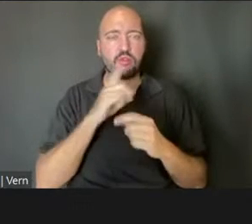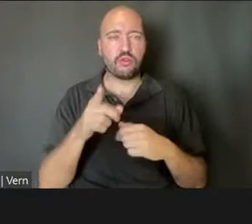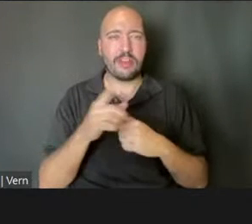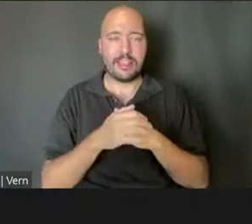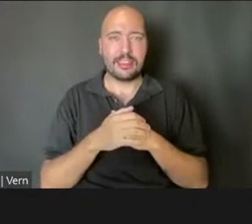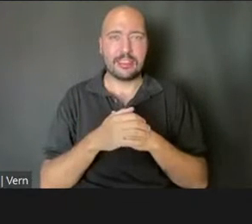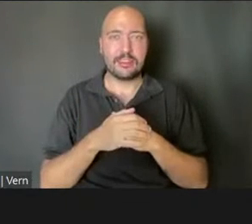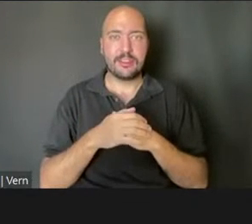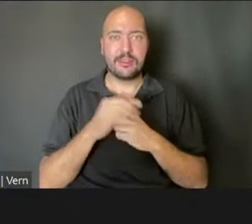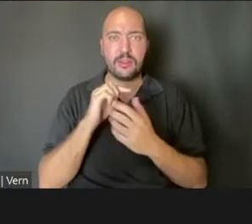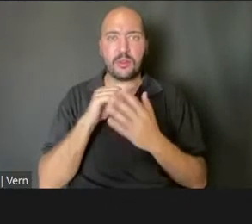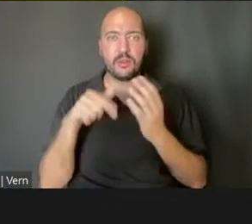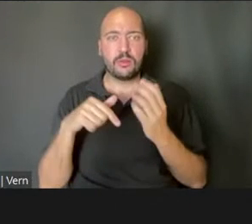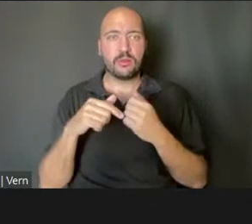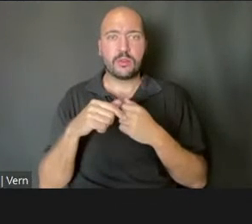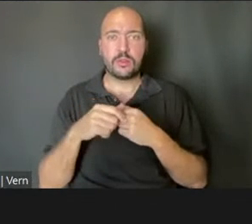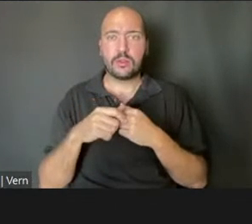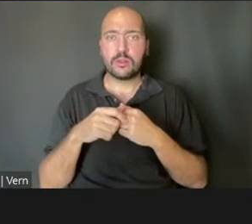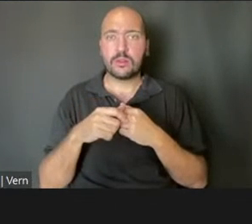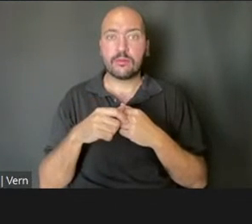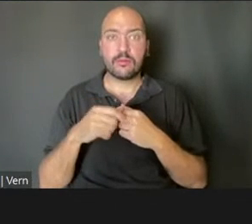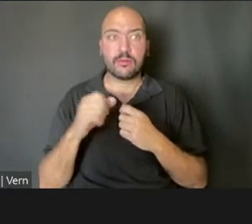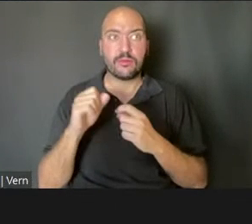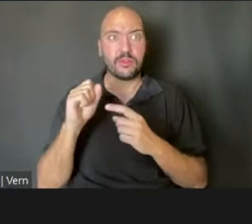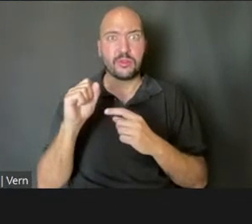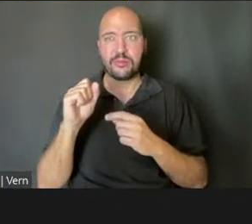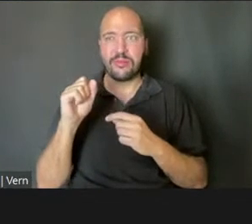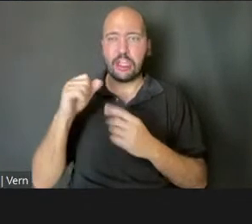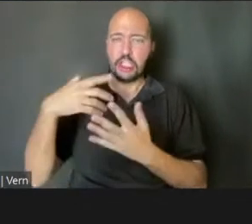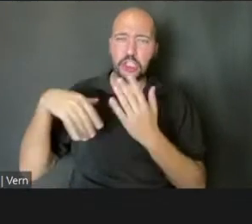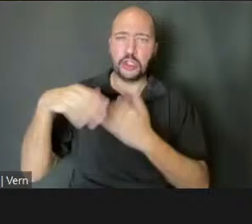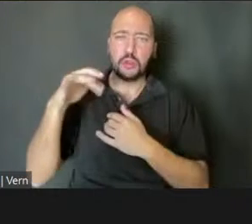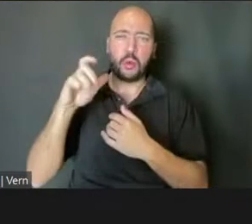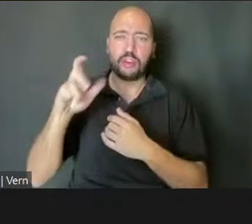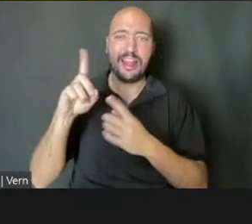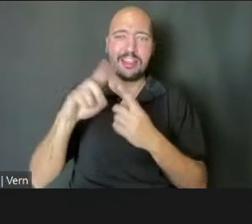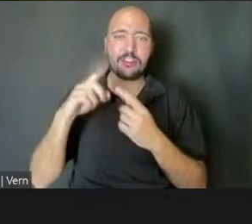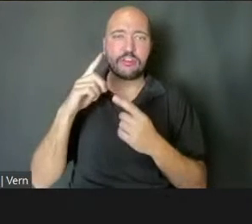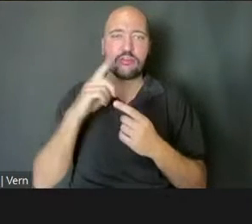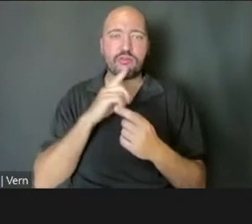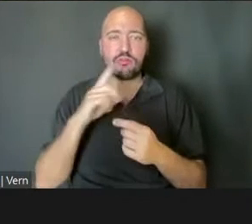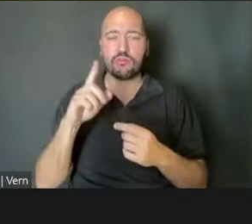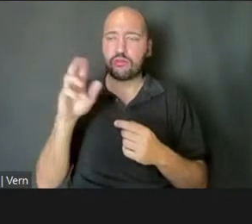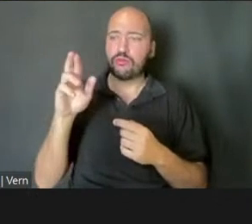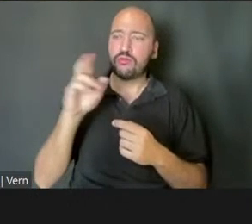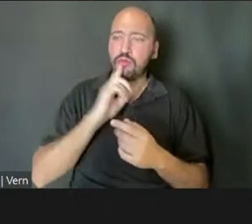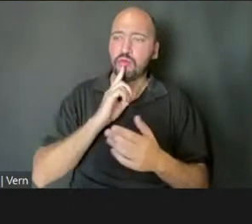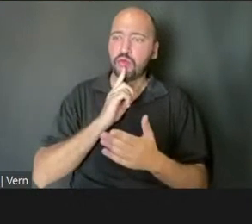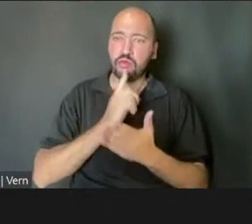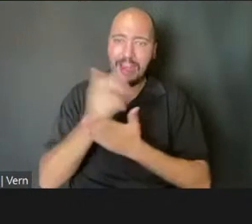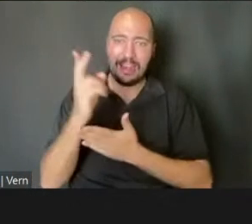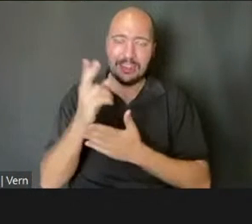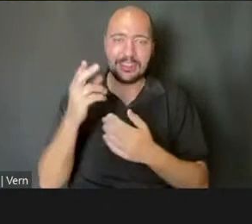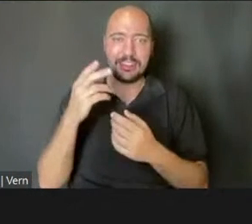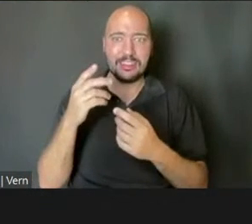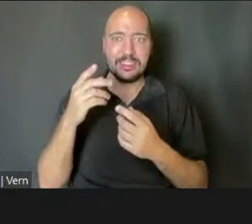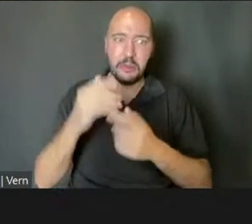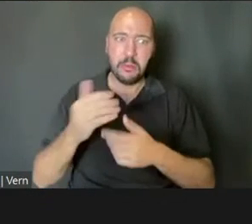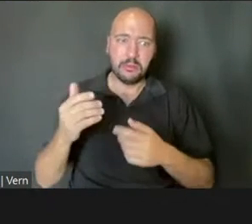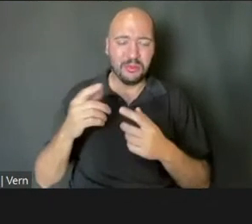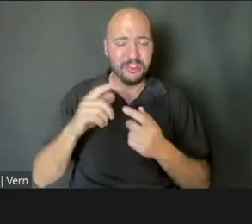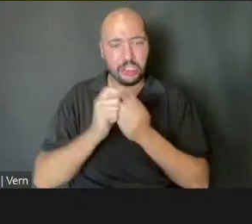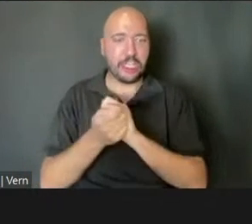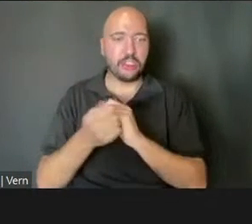realities, or these, you know, socialized realities in partnership with young people. And